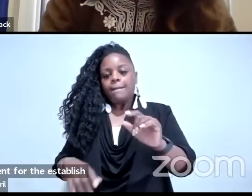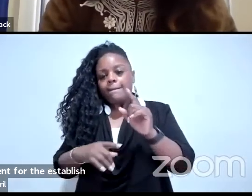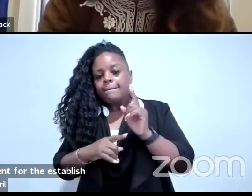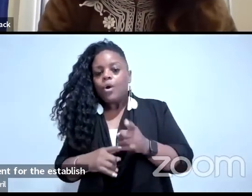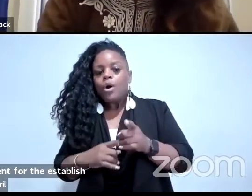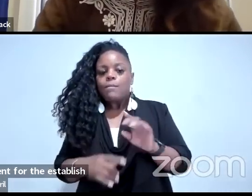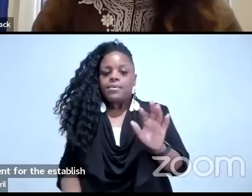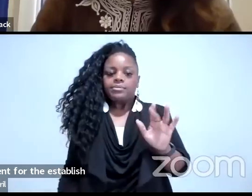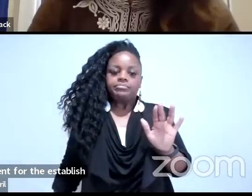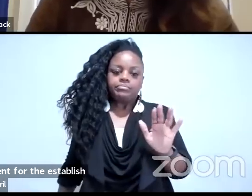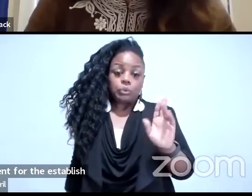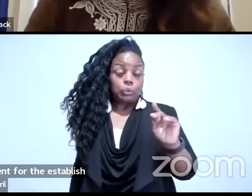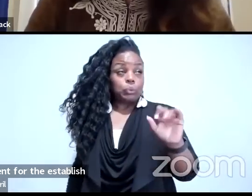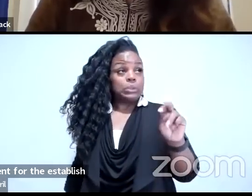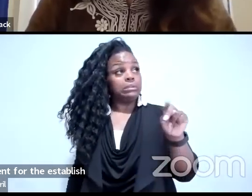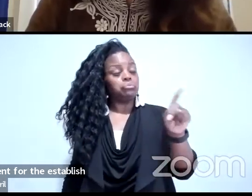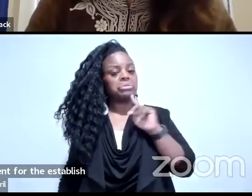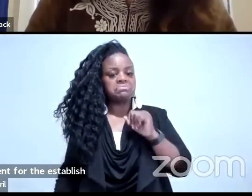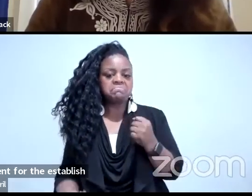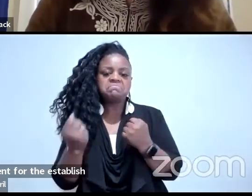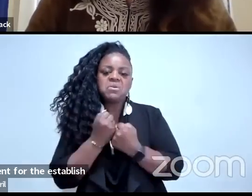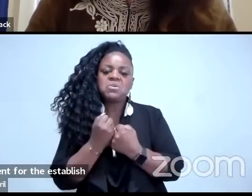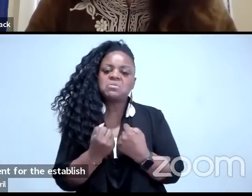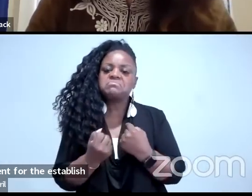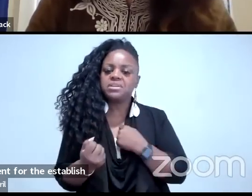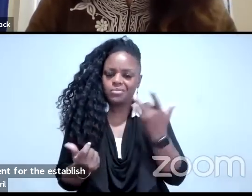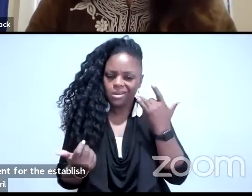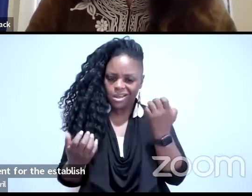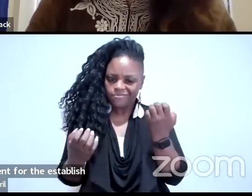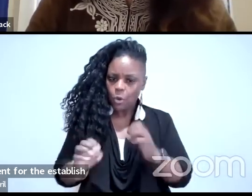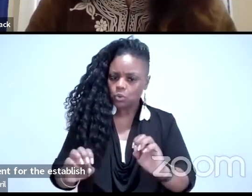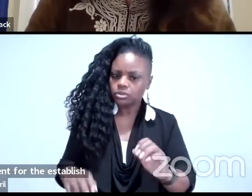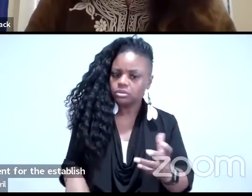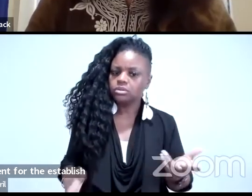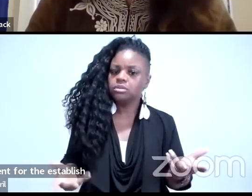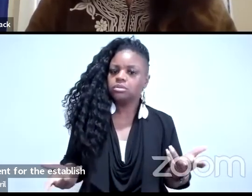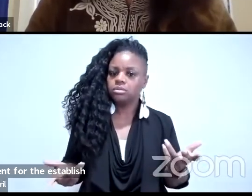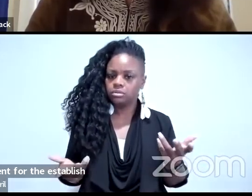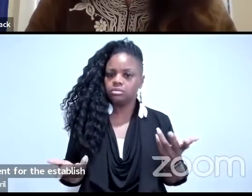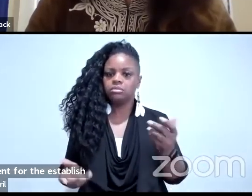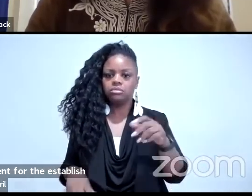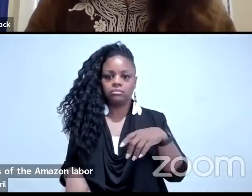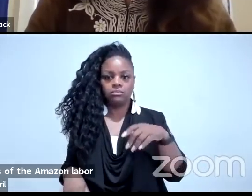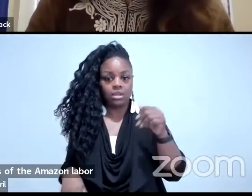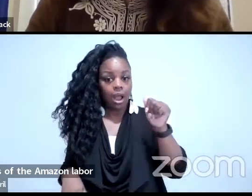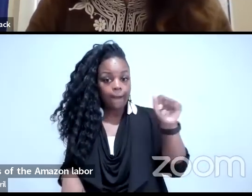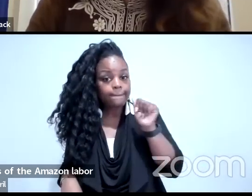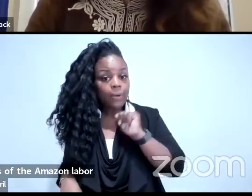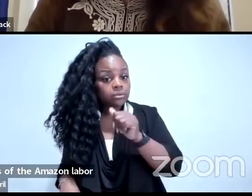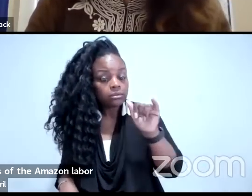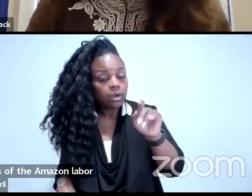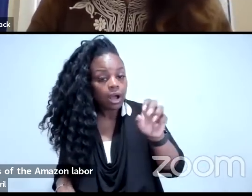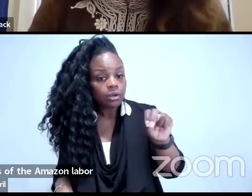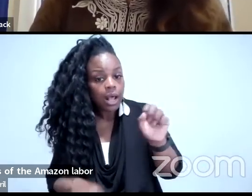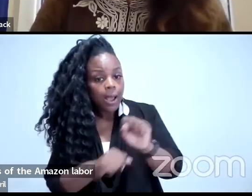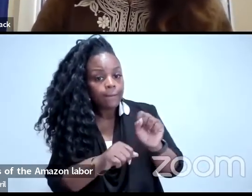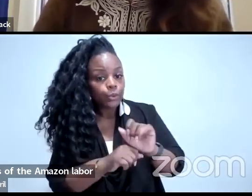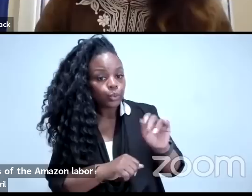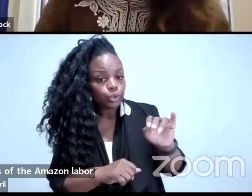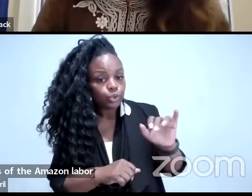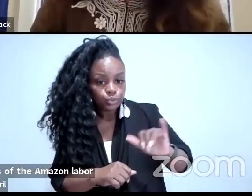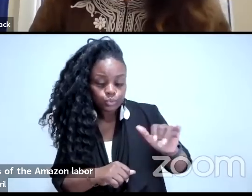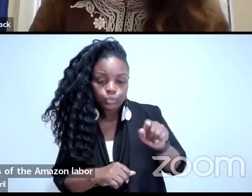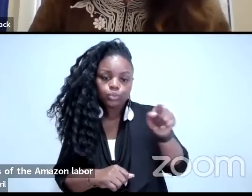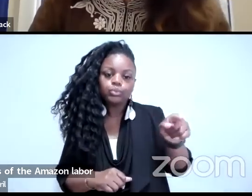the Amazon labor union and also the Starbucks campaigns that are springing off across the